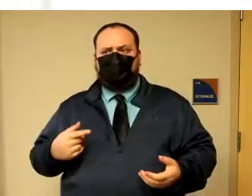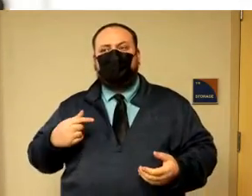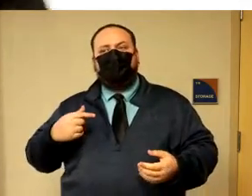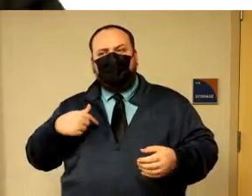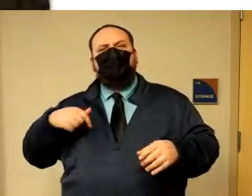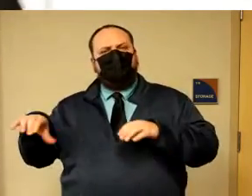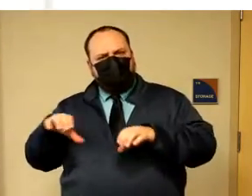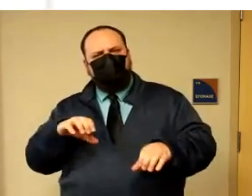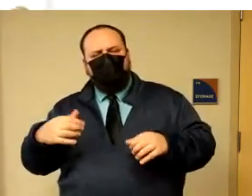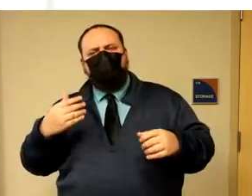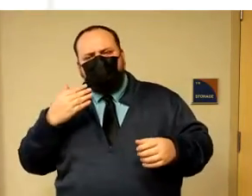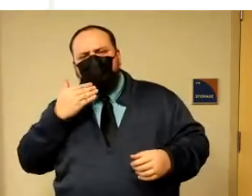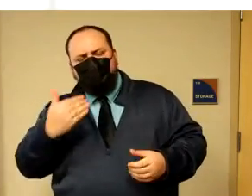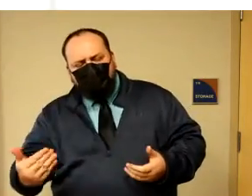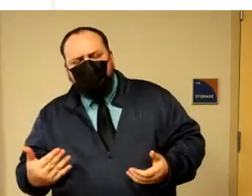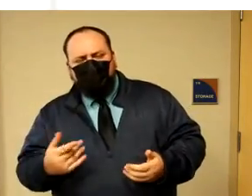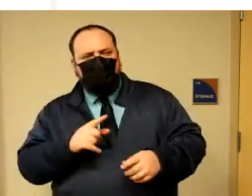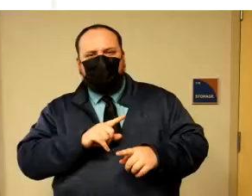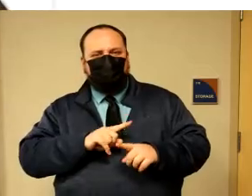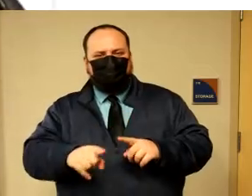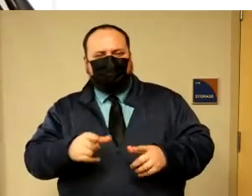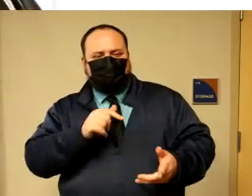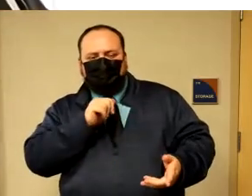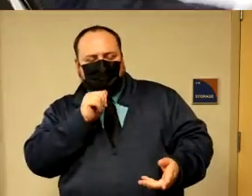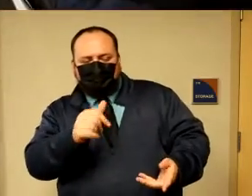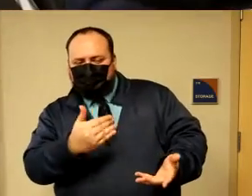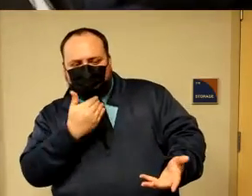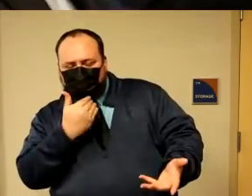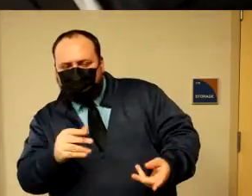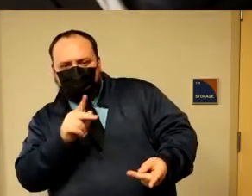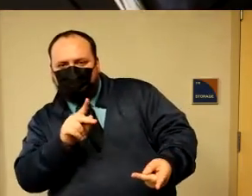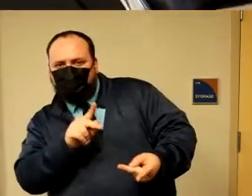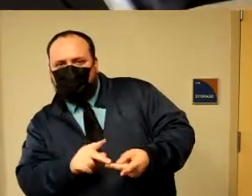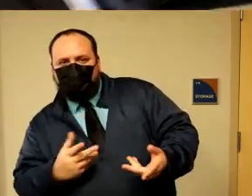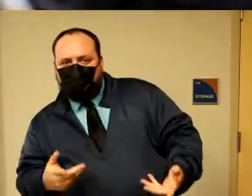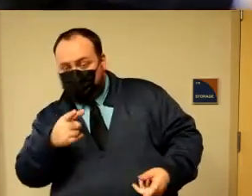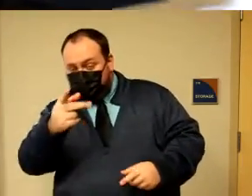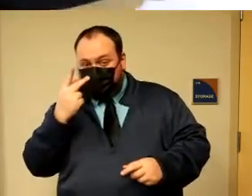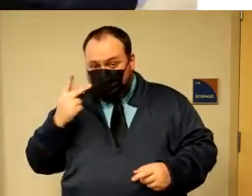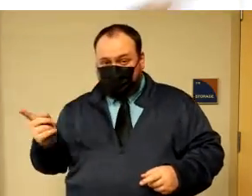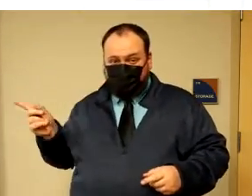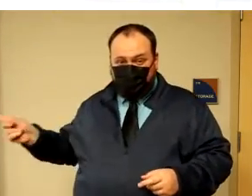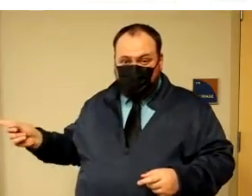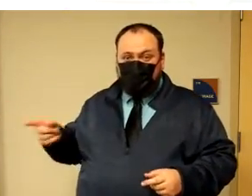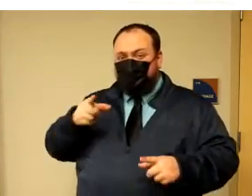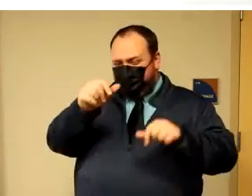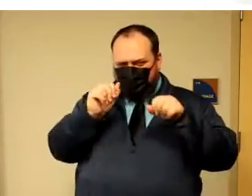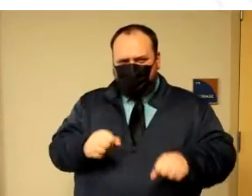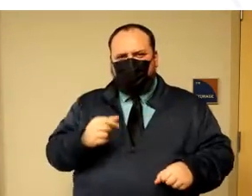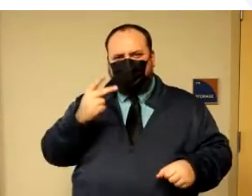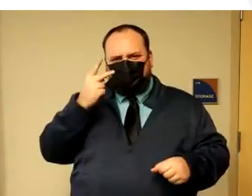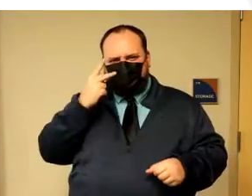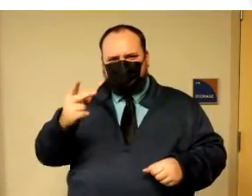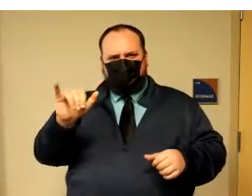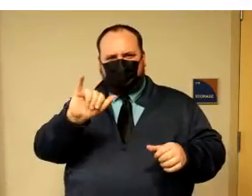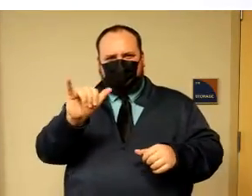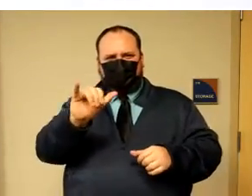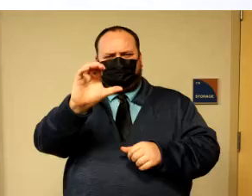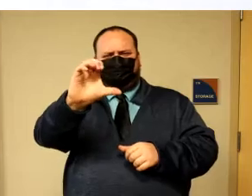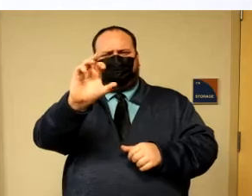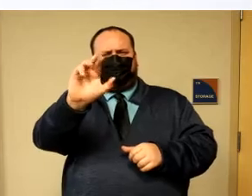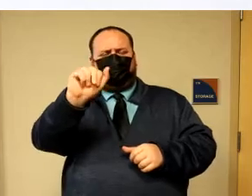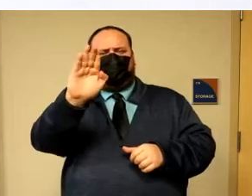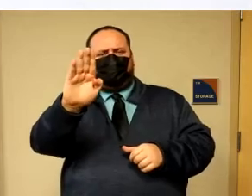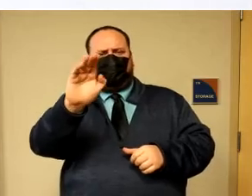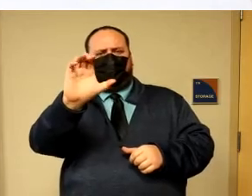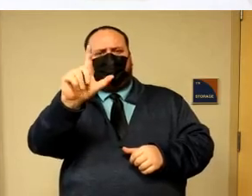well, but it wasn't effective. And then the other thing that happened was, if you see right here, you're able to see like a little crab claw, and